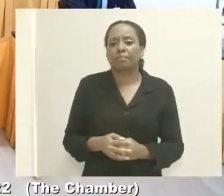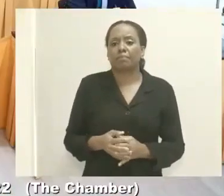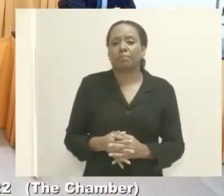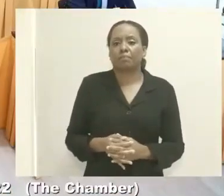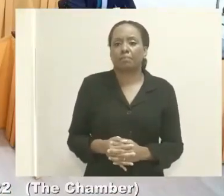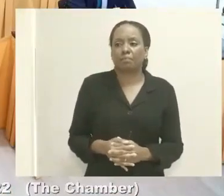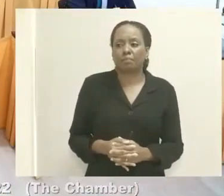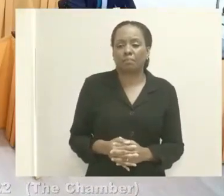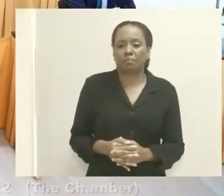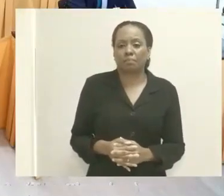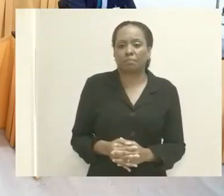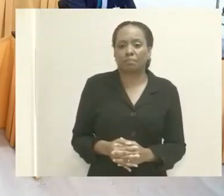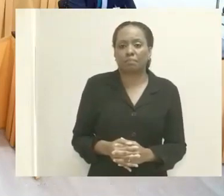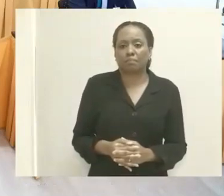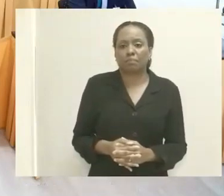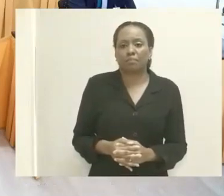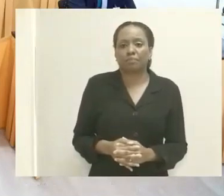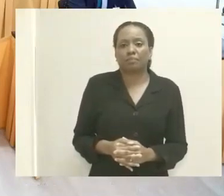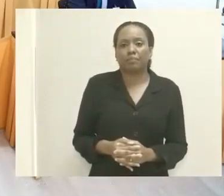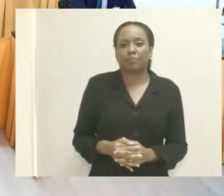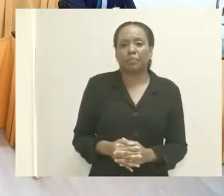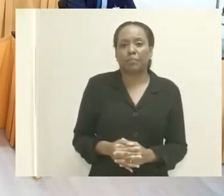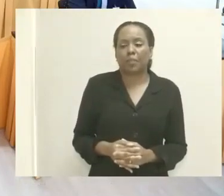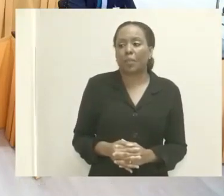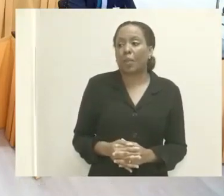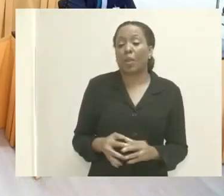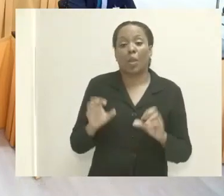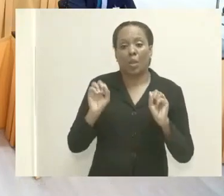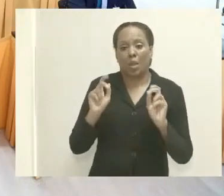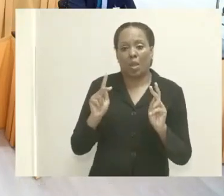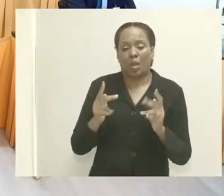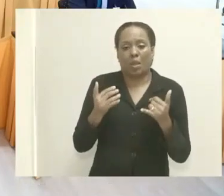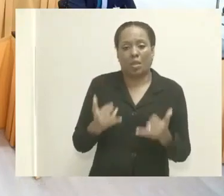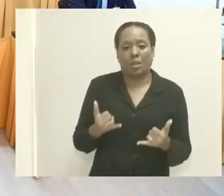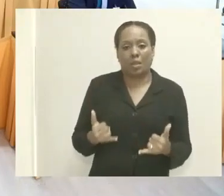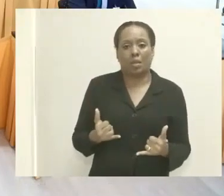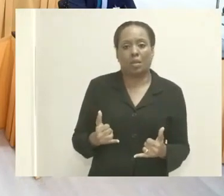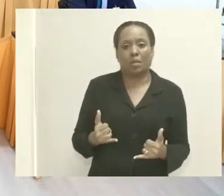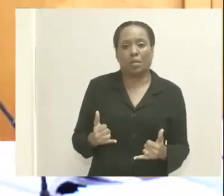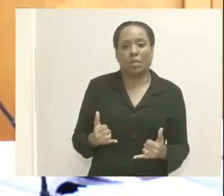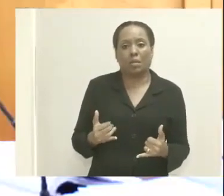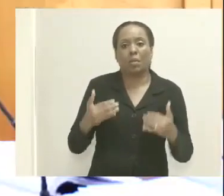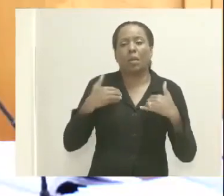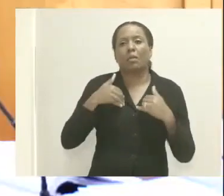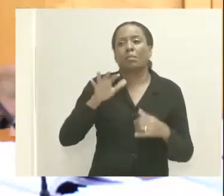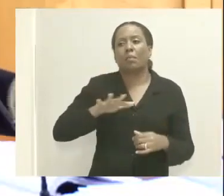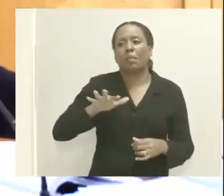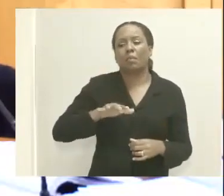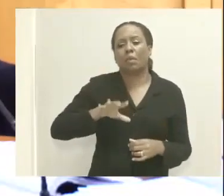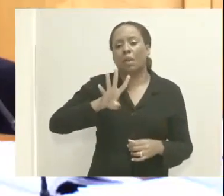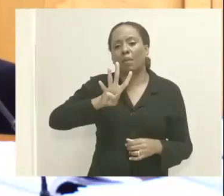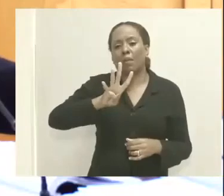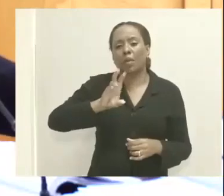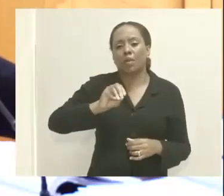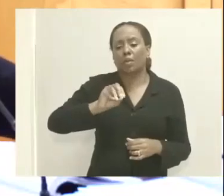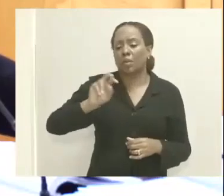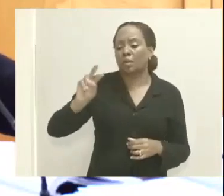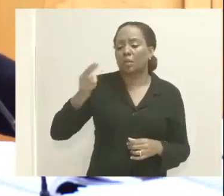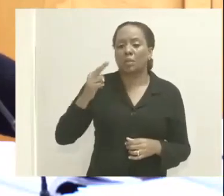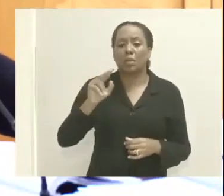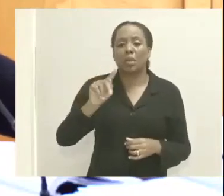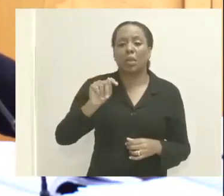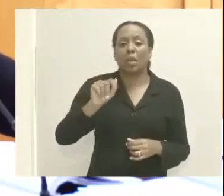Just to say, honorable member, that we currently have 40 double taxation